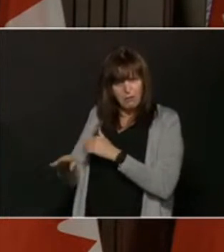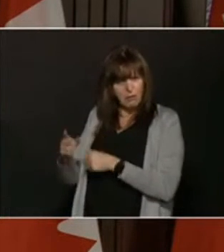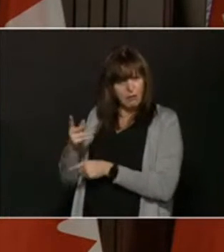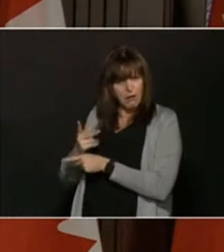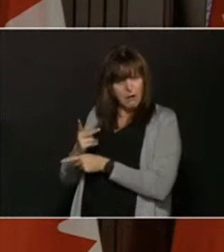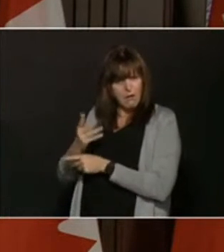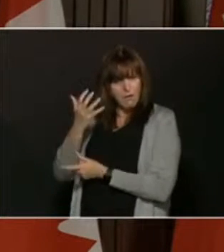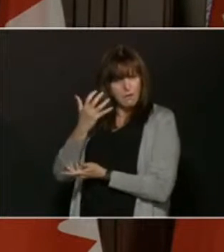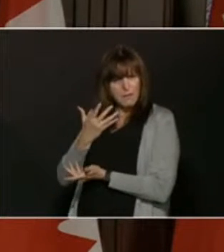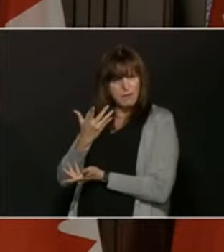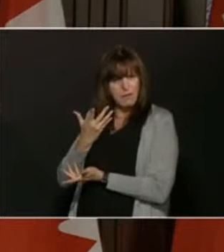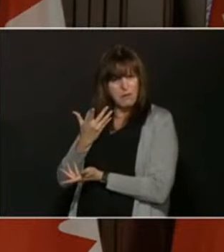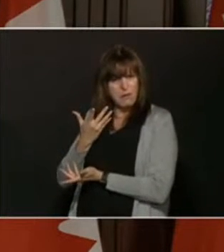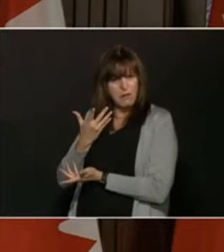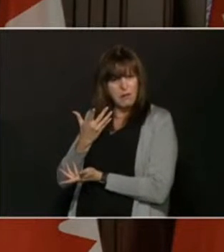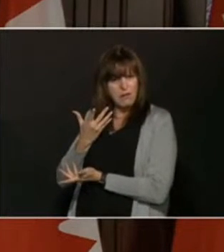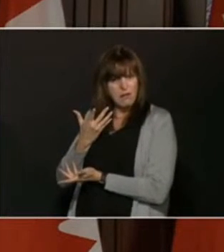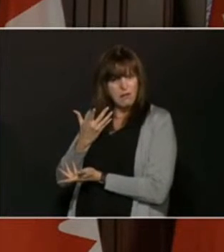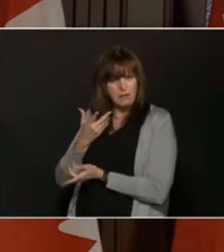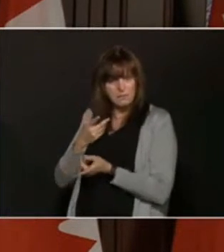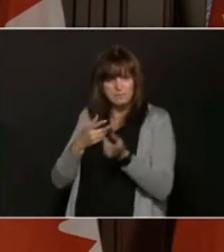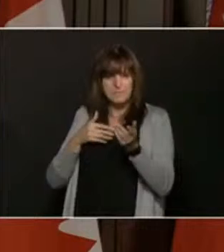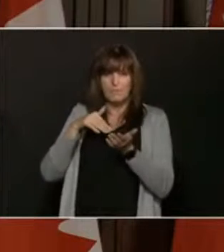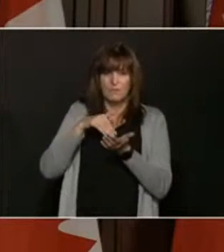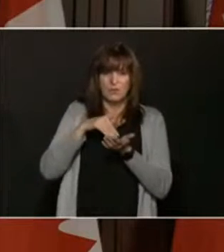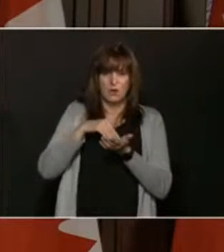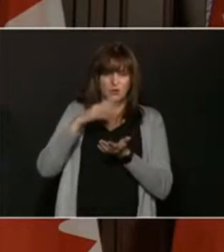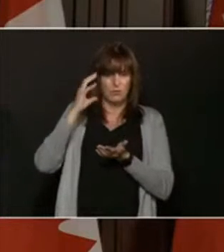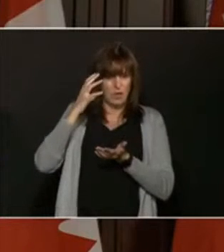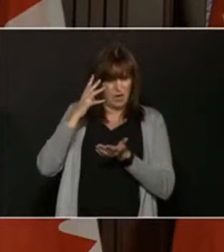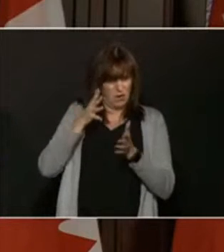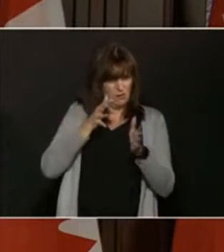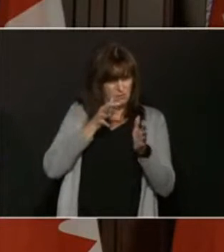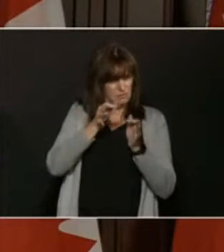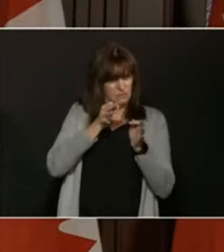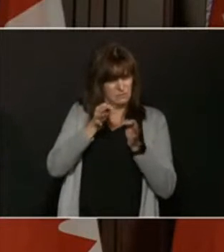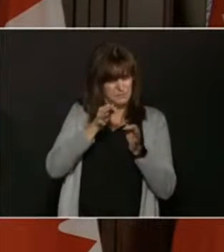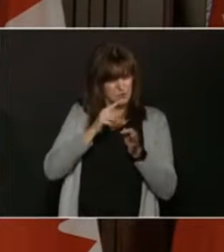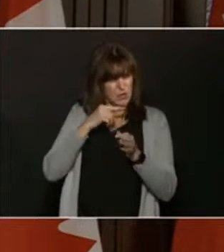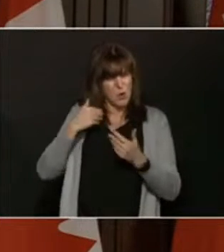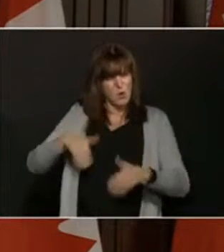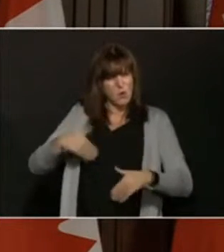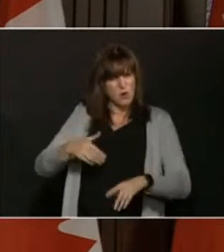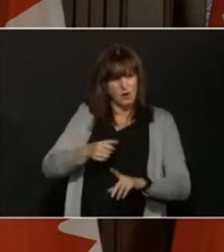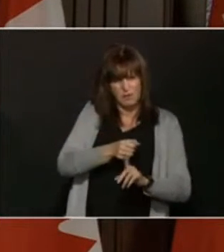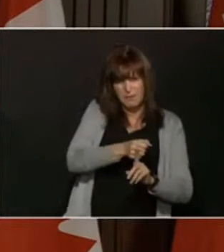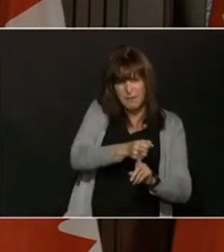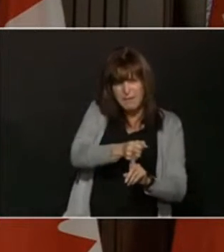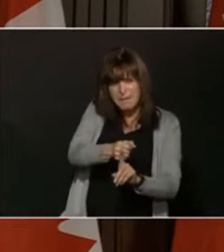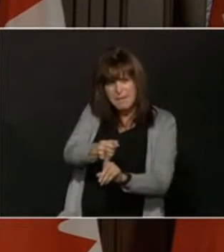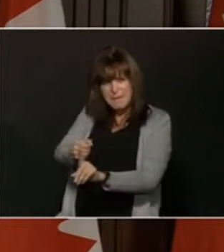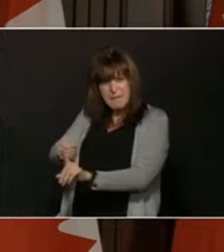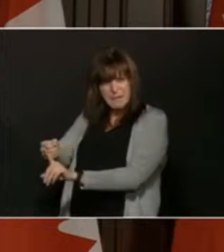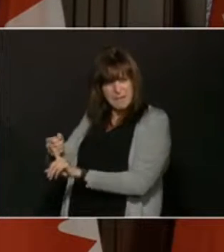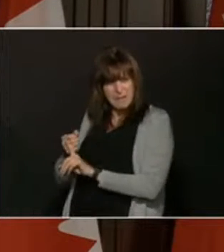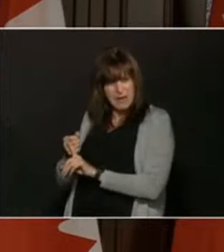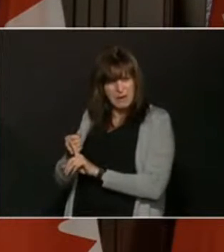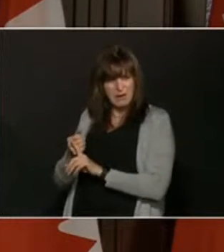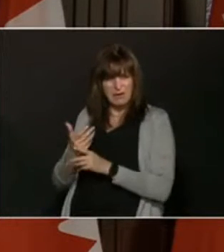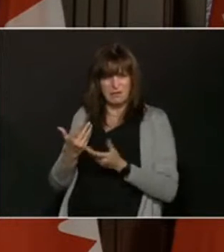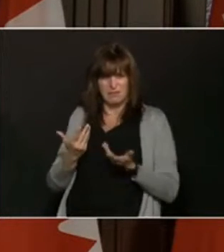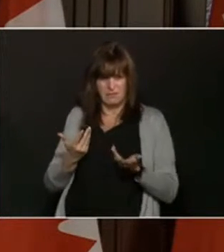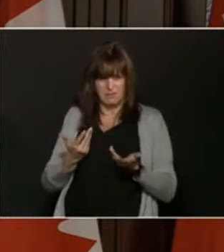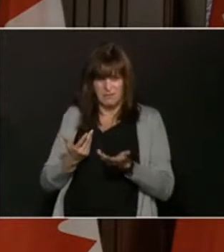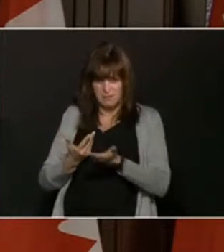impact that has on their healthcare. So really what we're talking about is that when we stay home, when we follow the public health